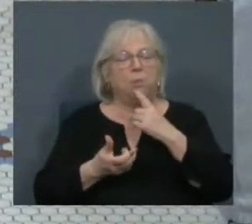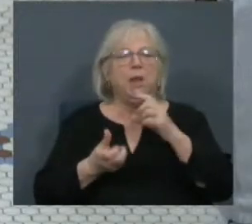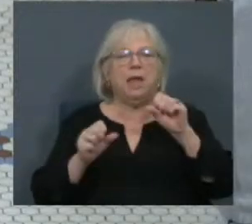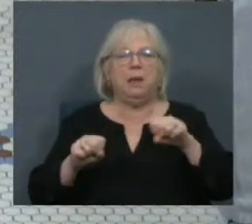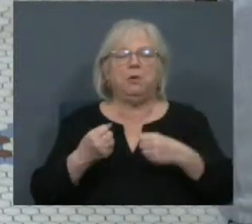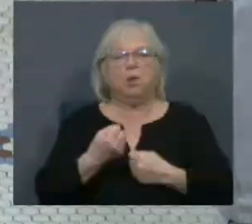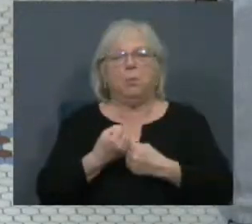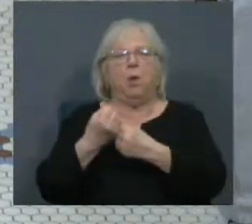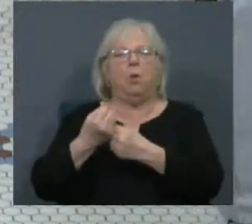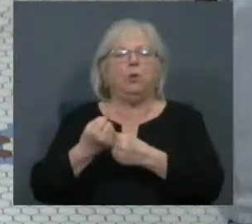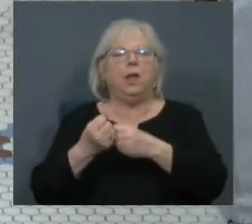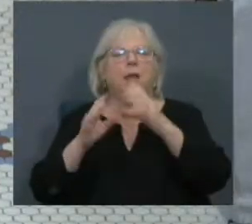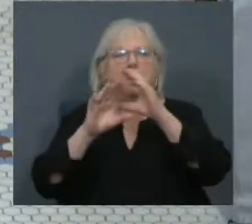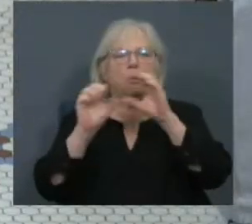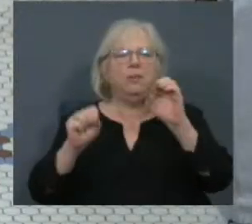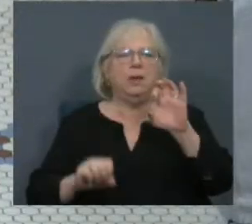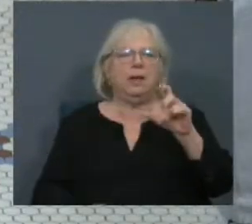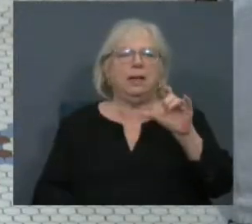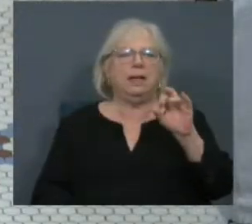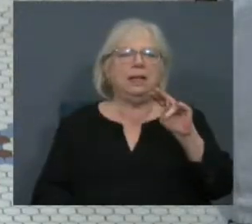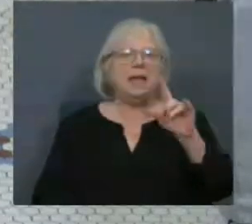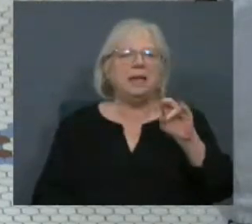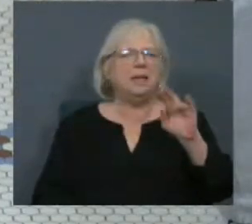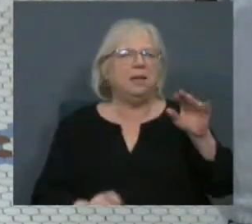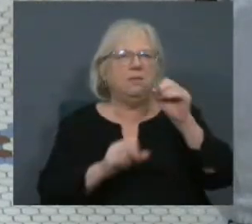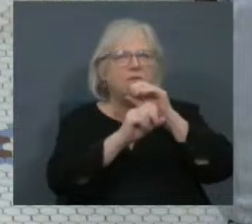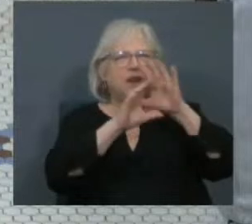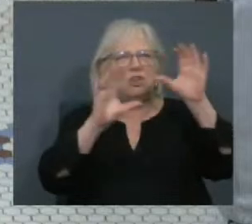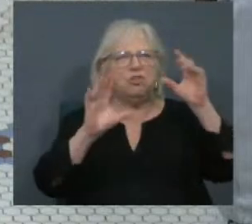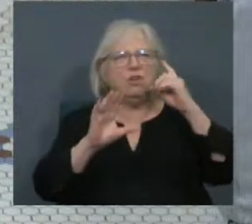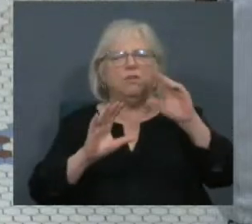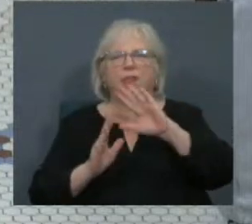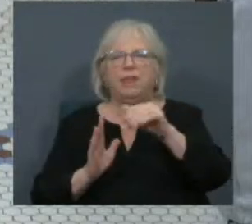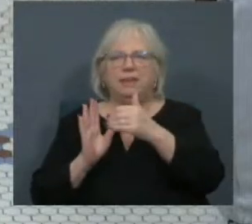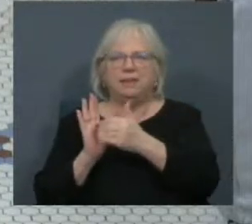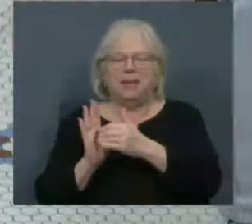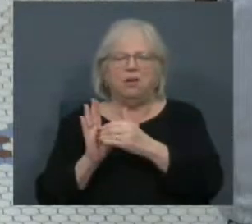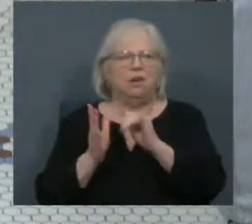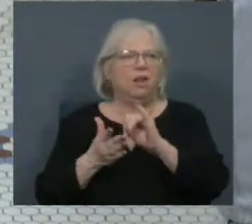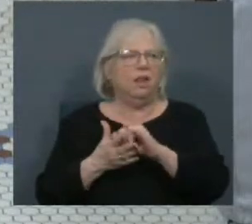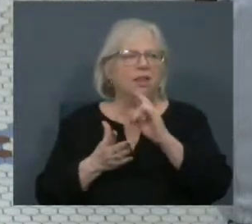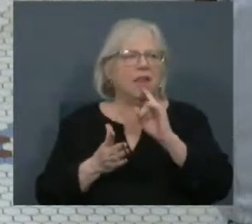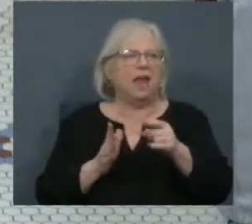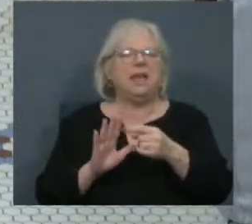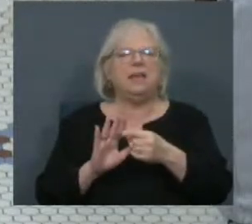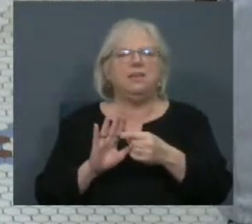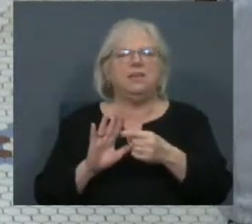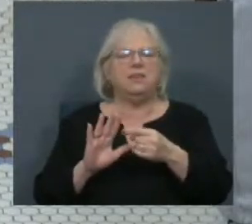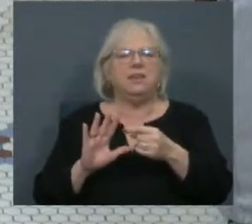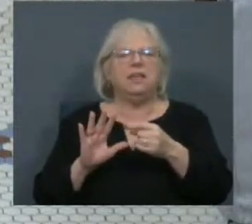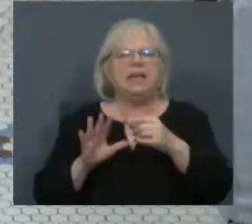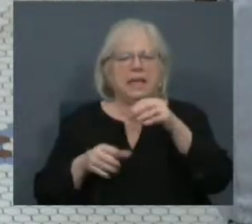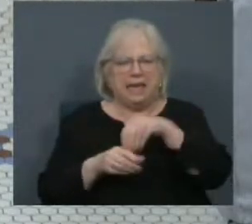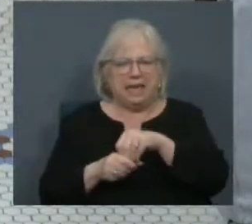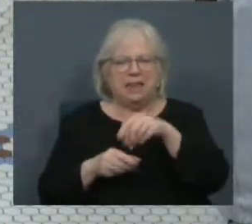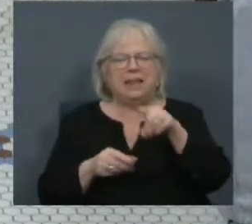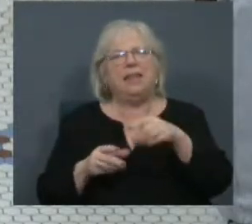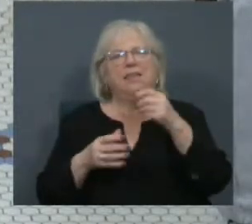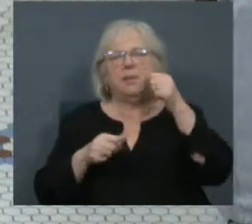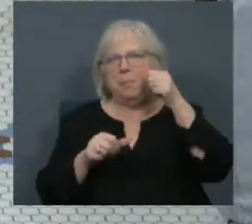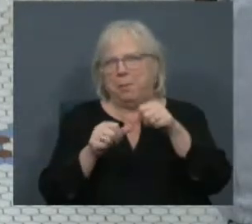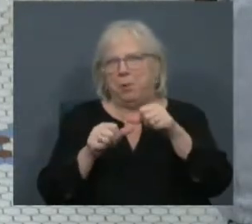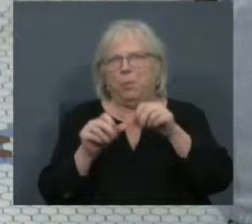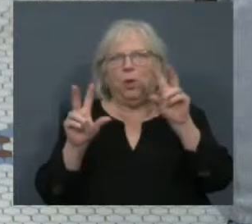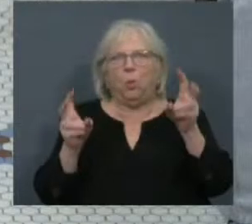President Clinton's vision for the Clinton Center, which is articulated in this memorable quote that I'd like to share from